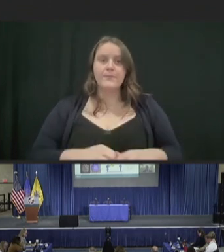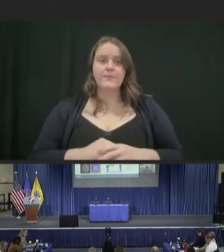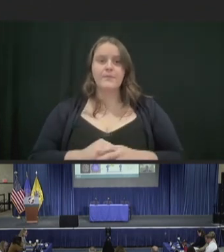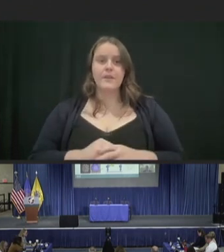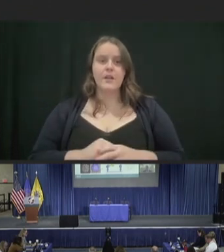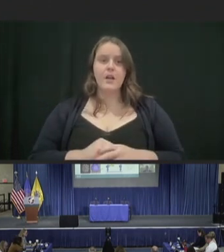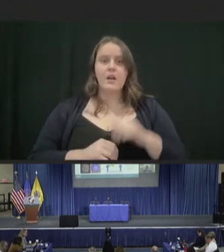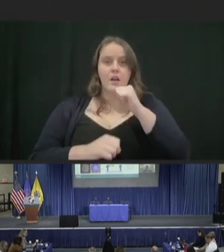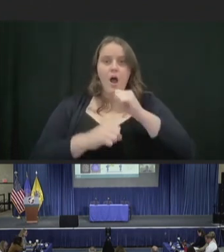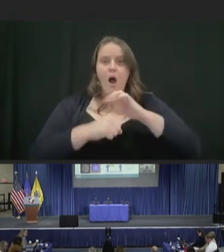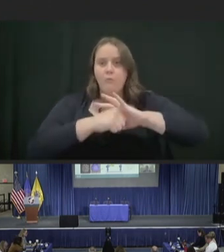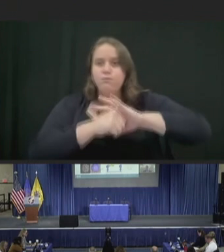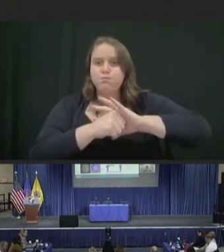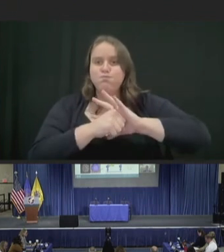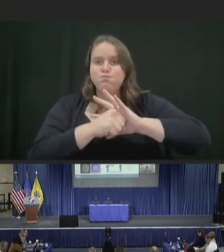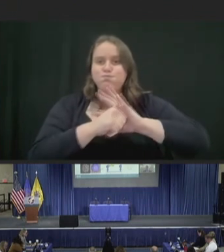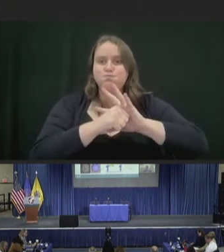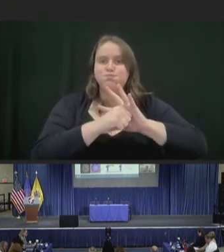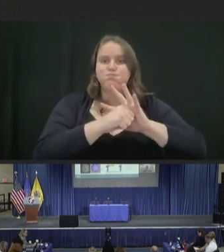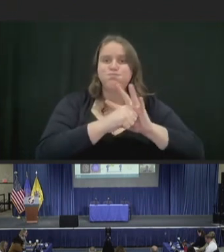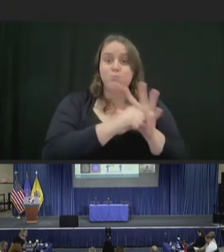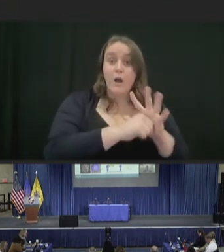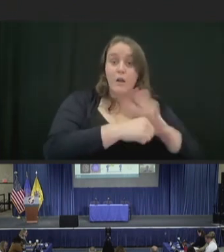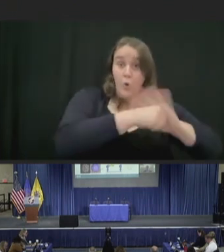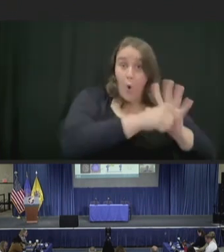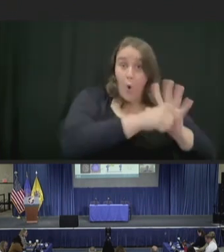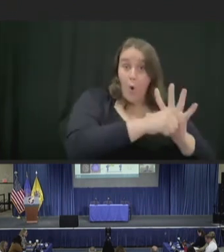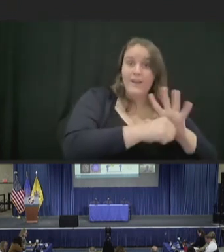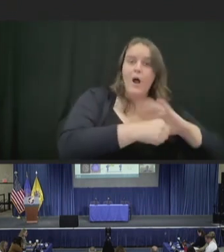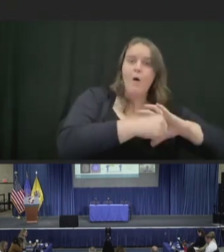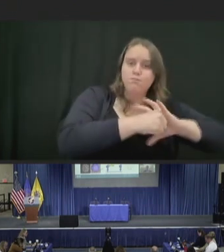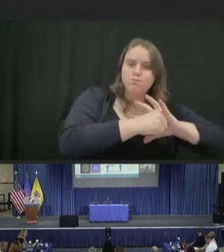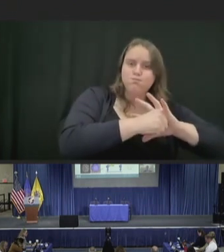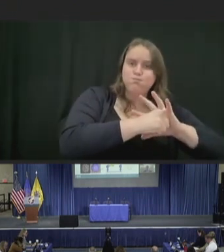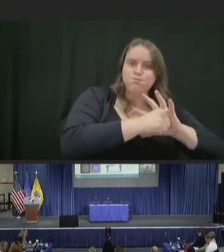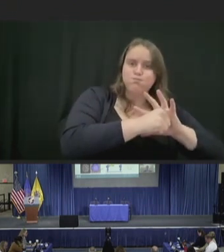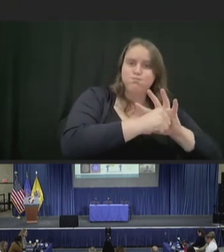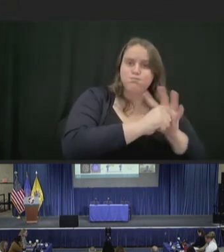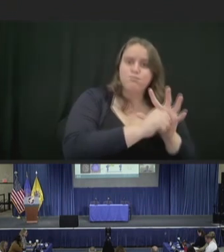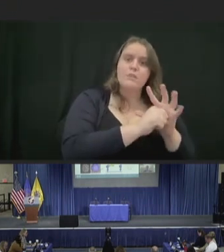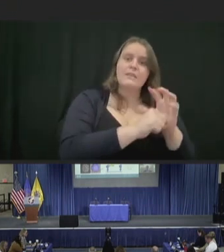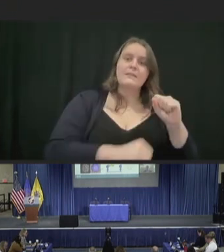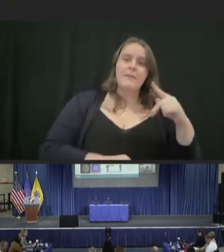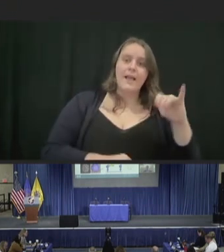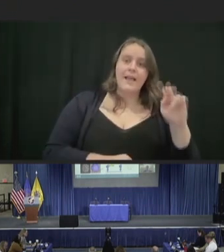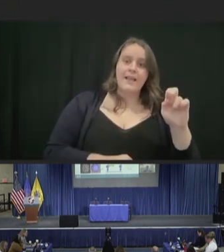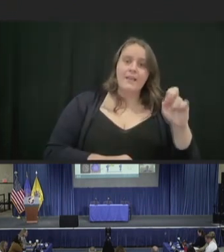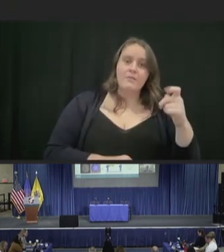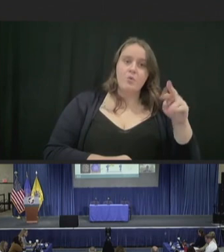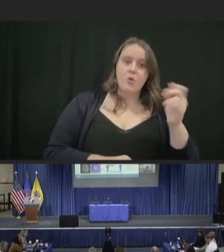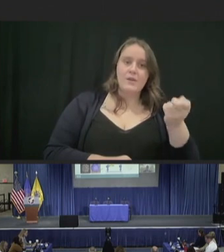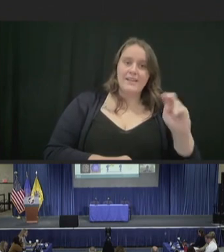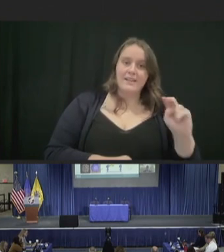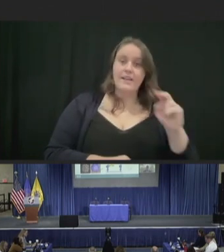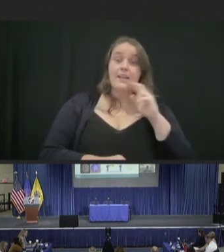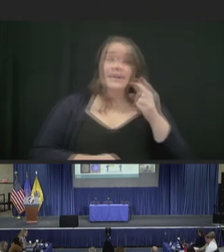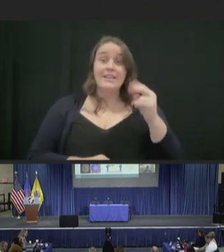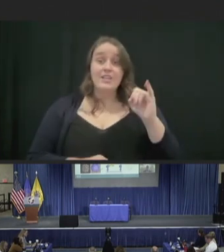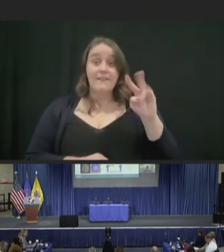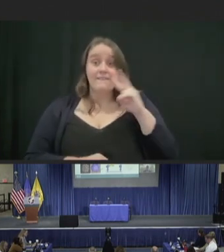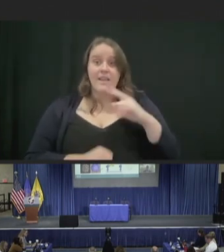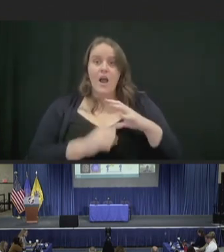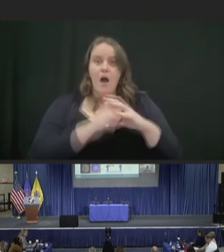low-density white spike proteins. And this does not, therefore, permit the interspike